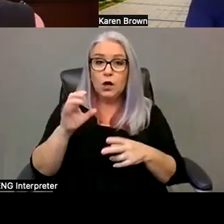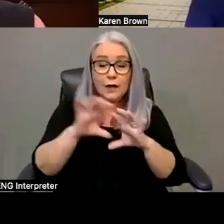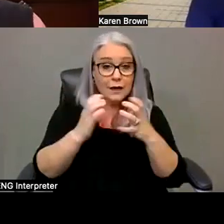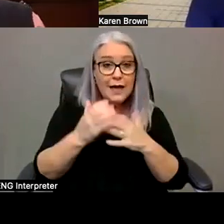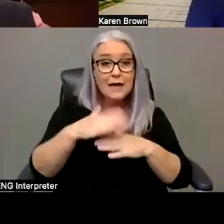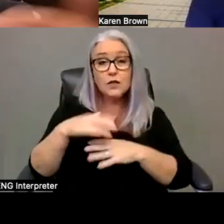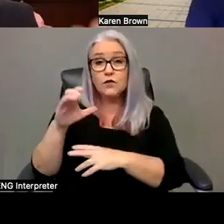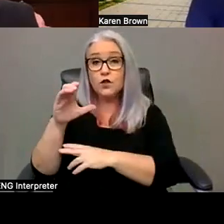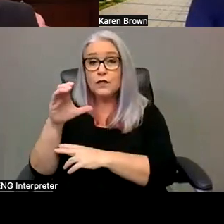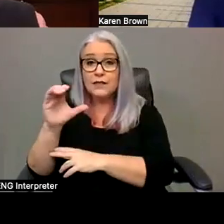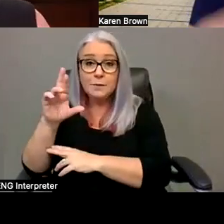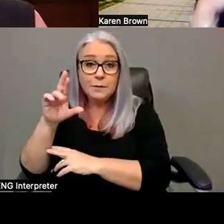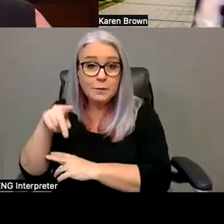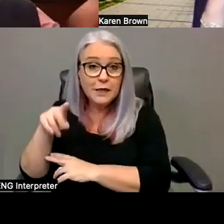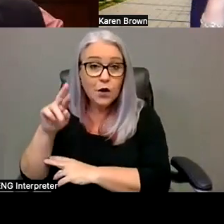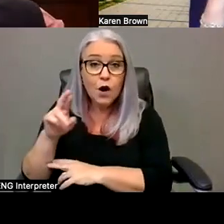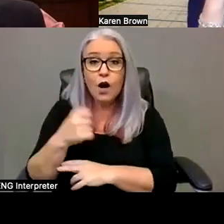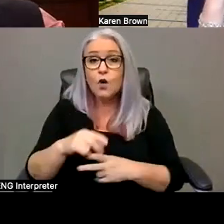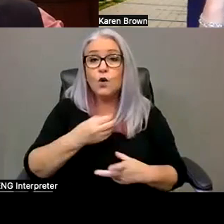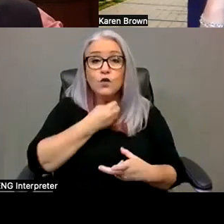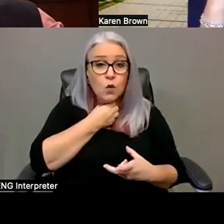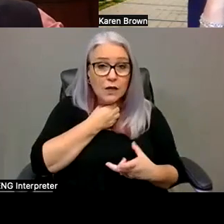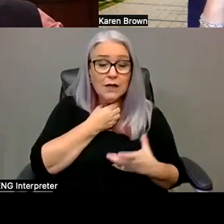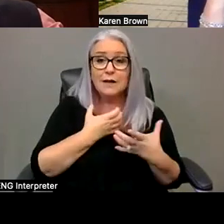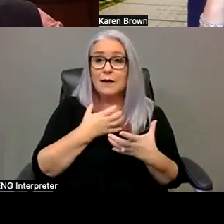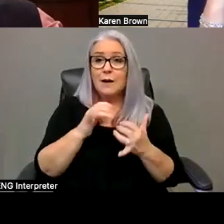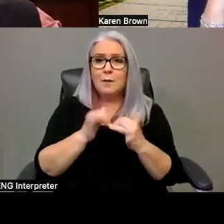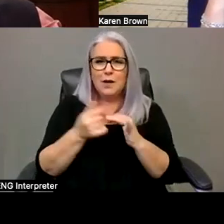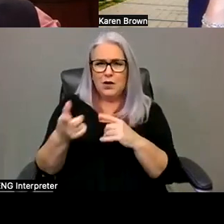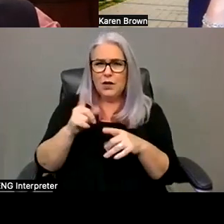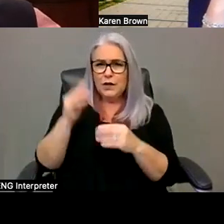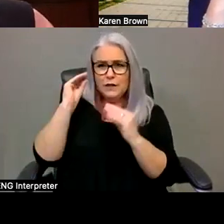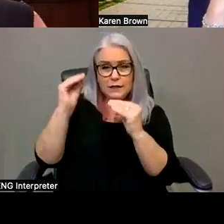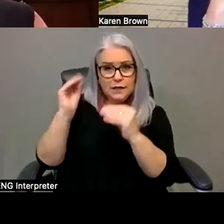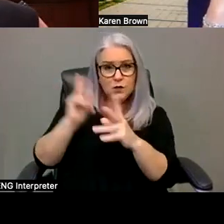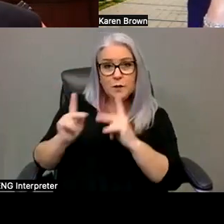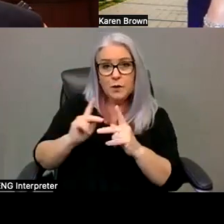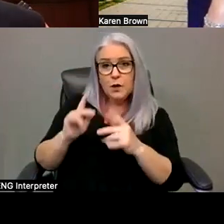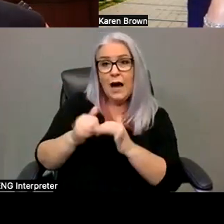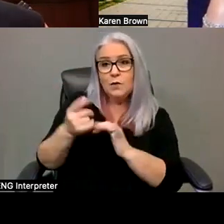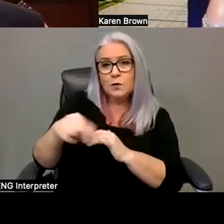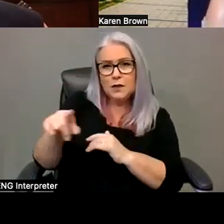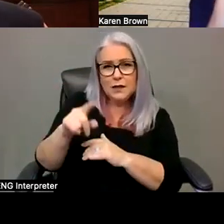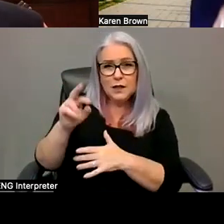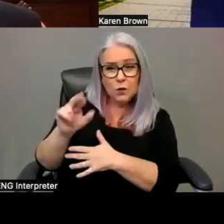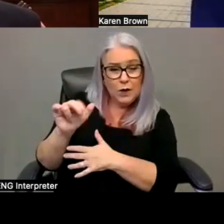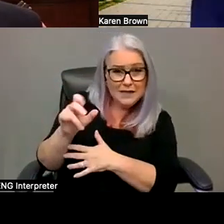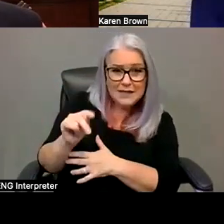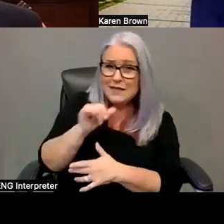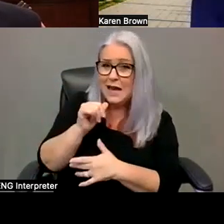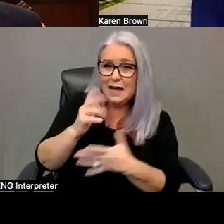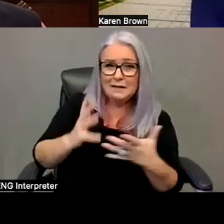ever have a class on choking? But you're going to teach people how not to be racist. Sometimes you have to do practical things, not just